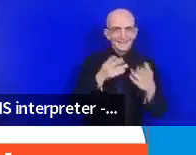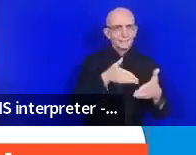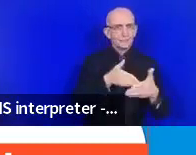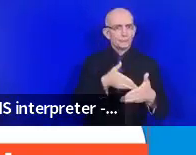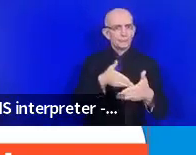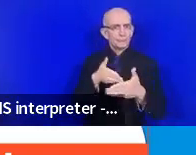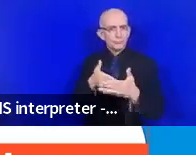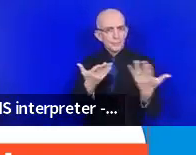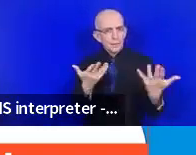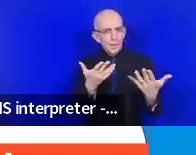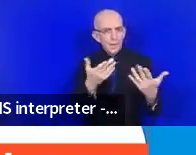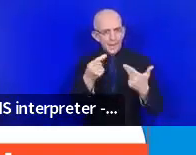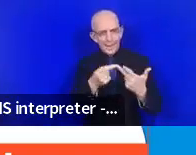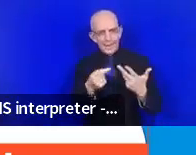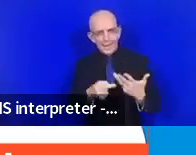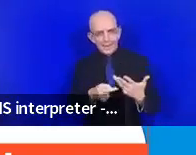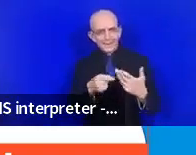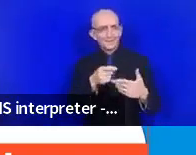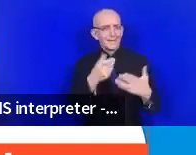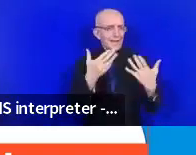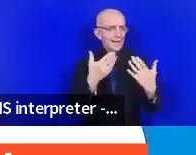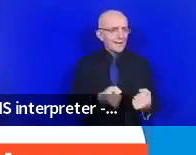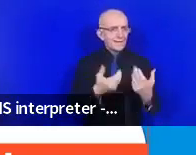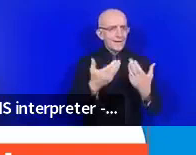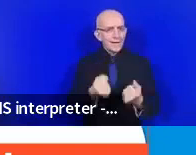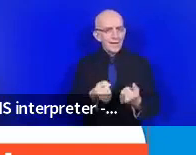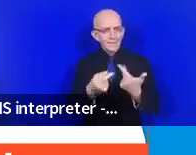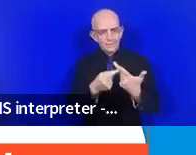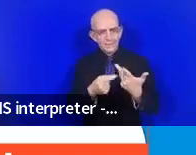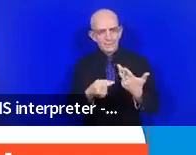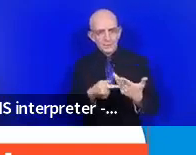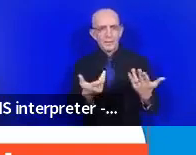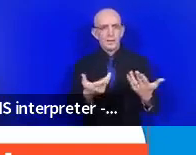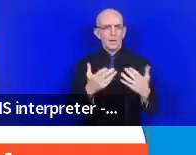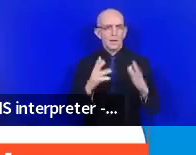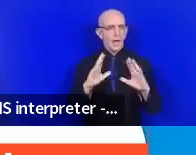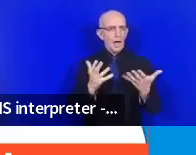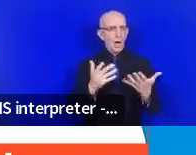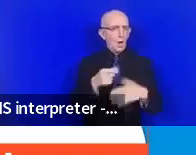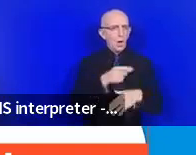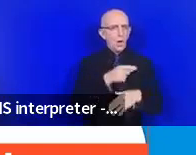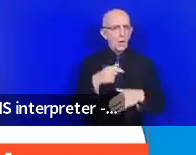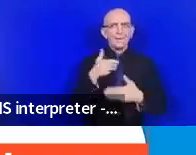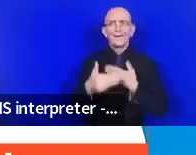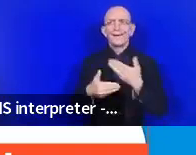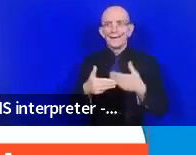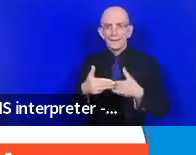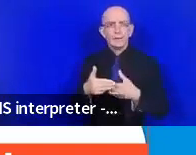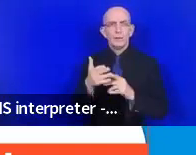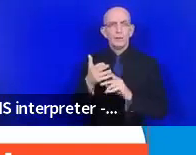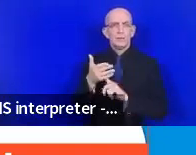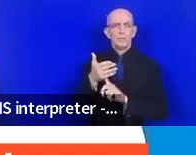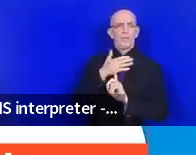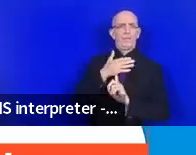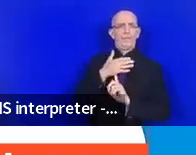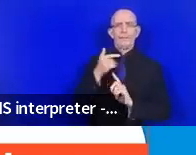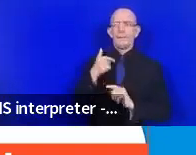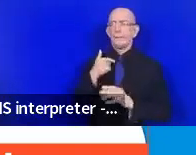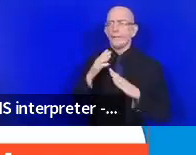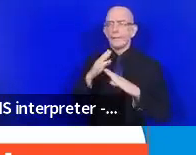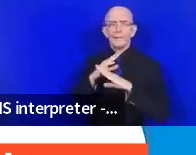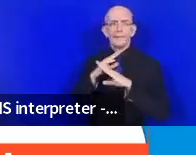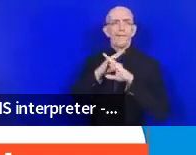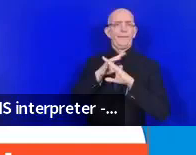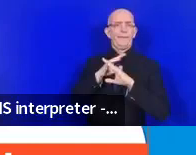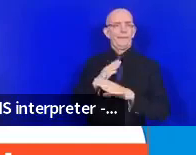had, you know, an equal stake on spaces of feminists with disability, on the feminist movement,